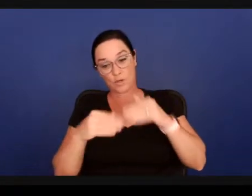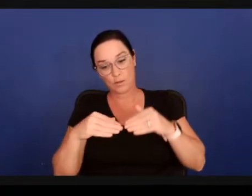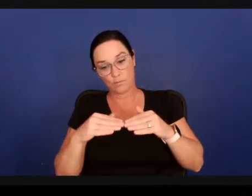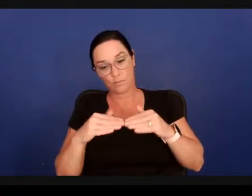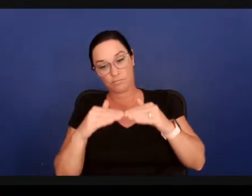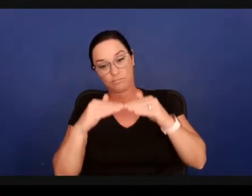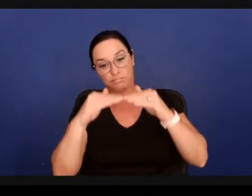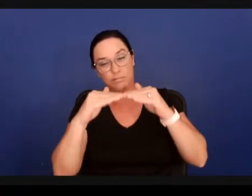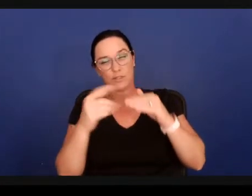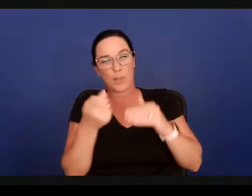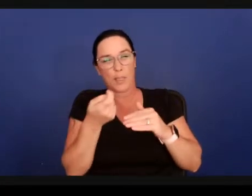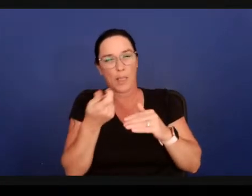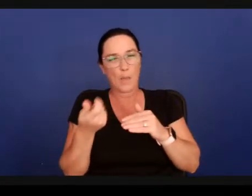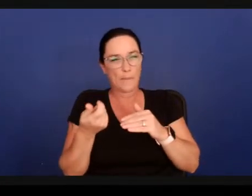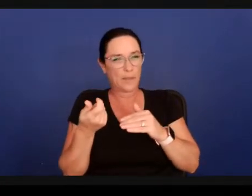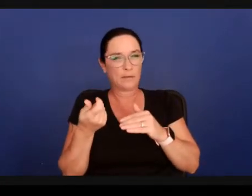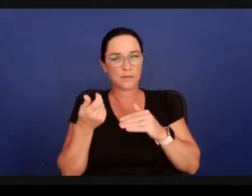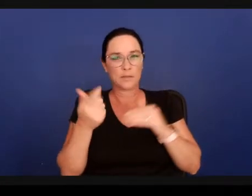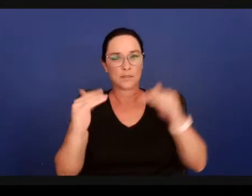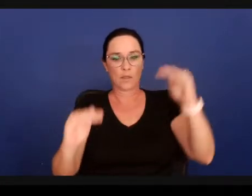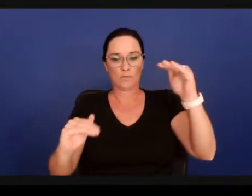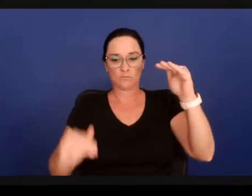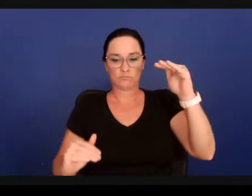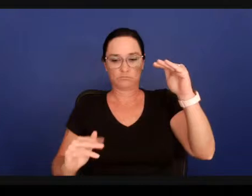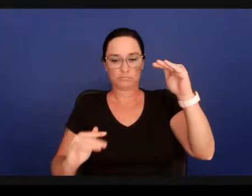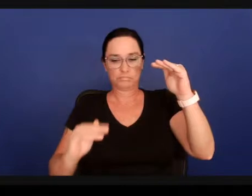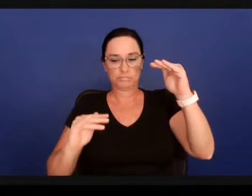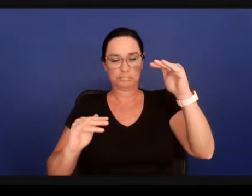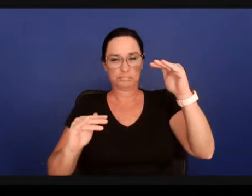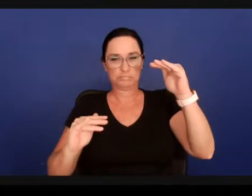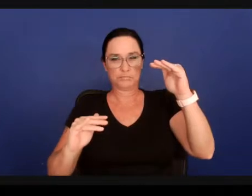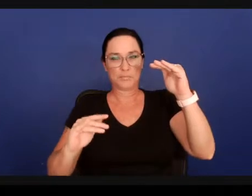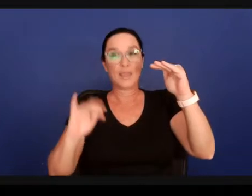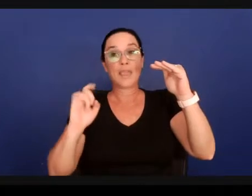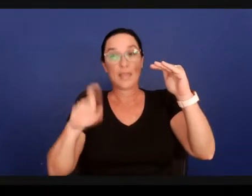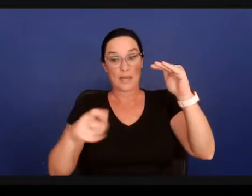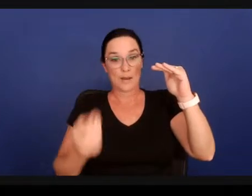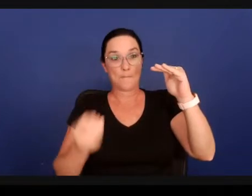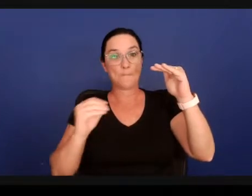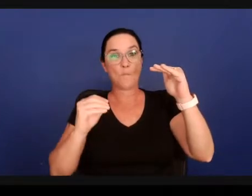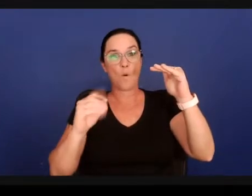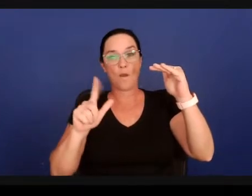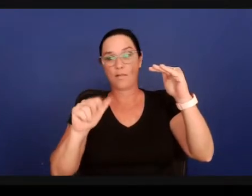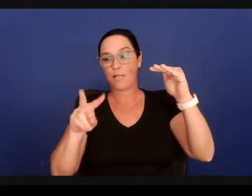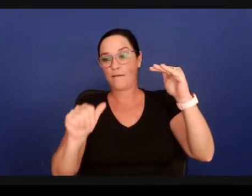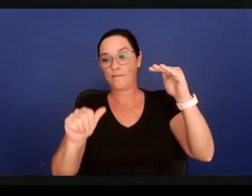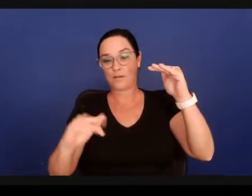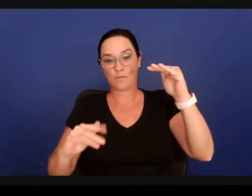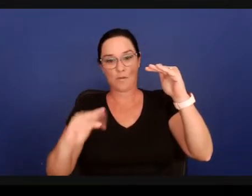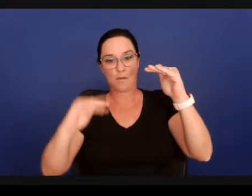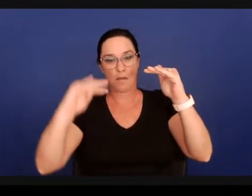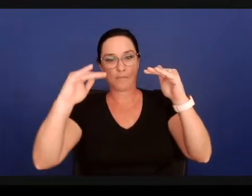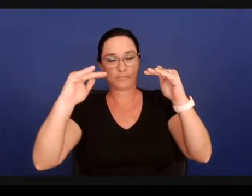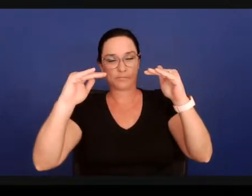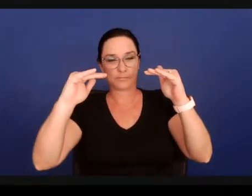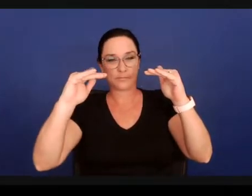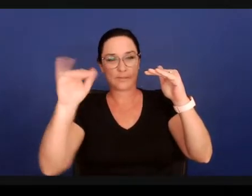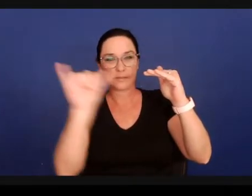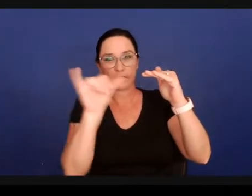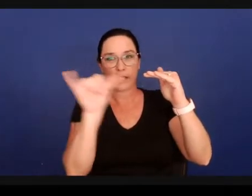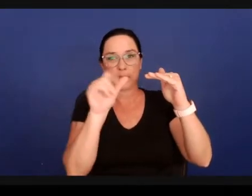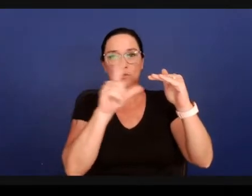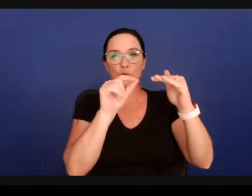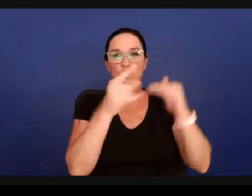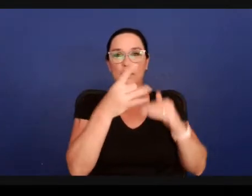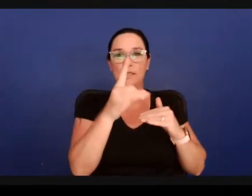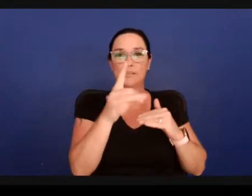can still fit a lot more lava in there to get back to the point where it was in 2018. If you're curious what other